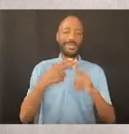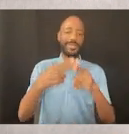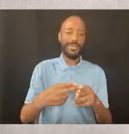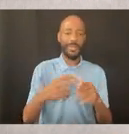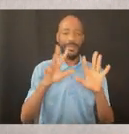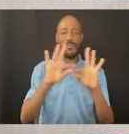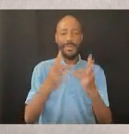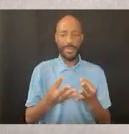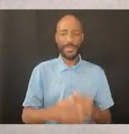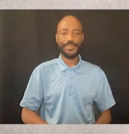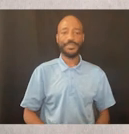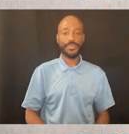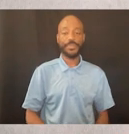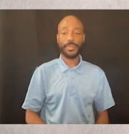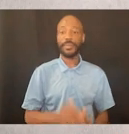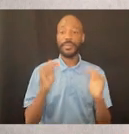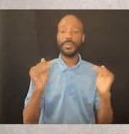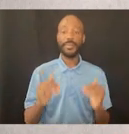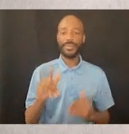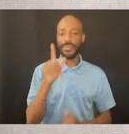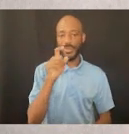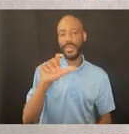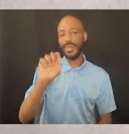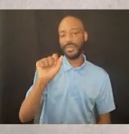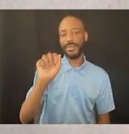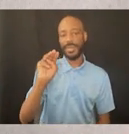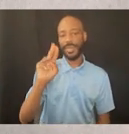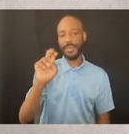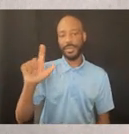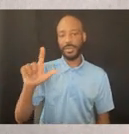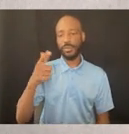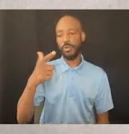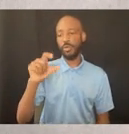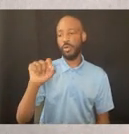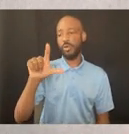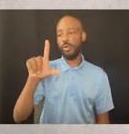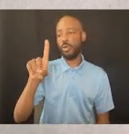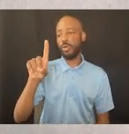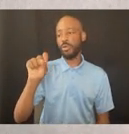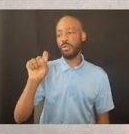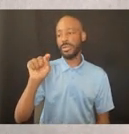Our next artist is Samuel Goldstein, and this is the Mardi Gras Mask